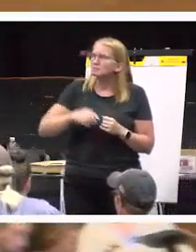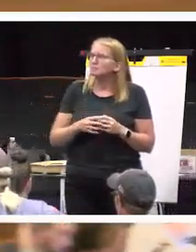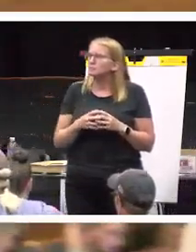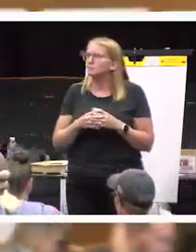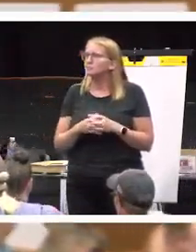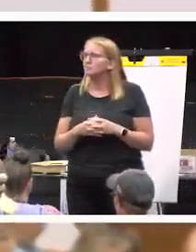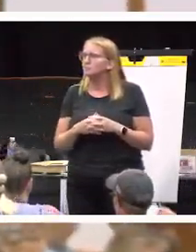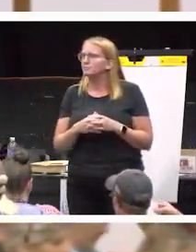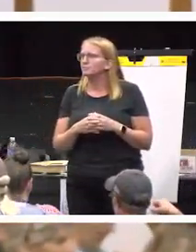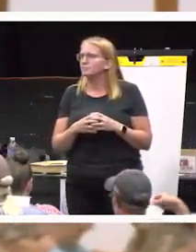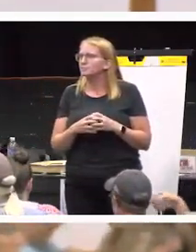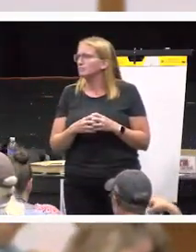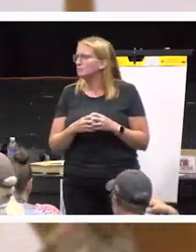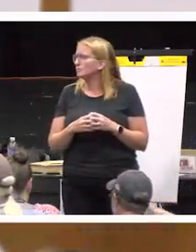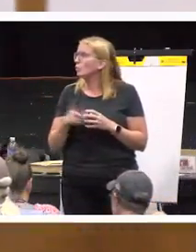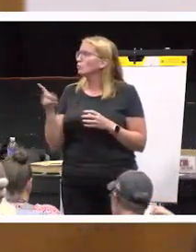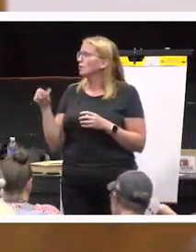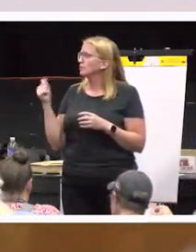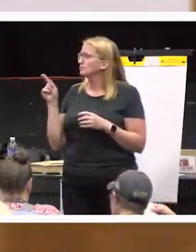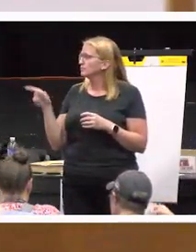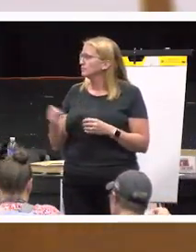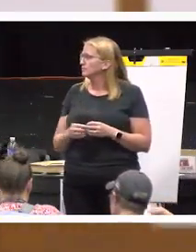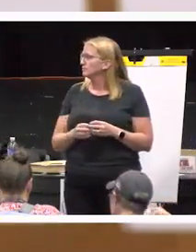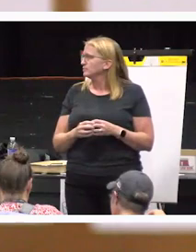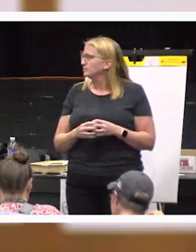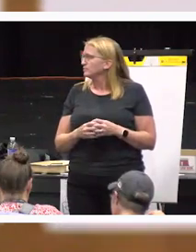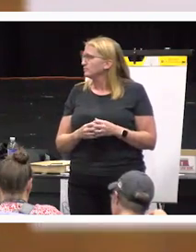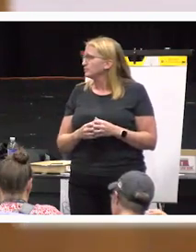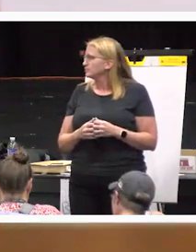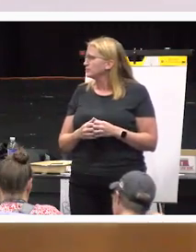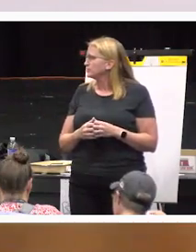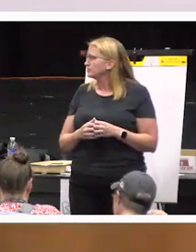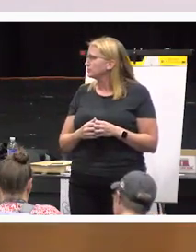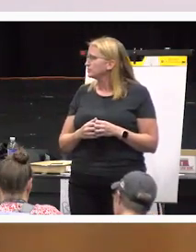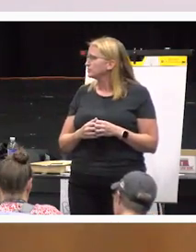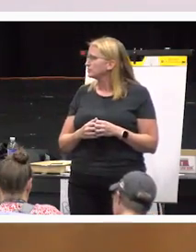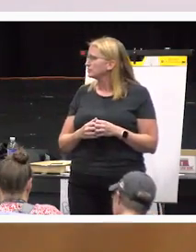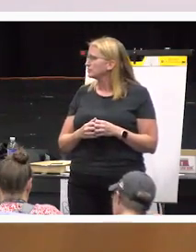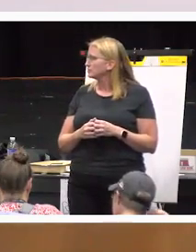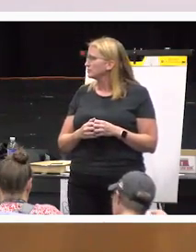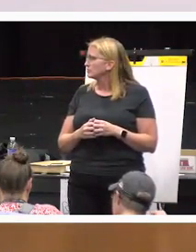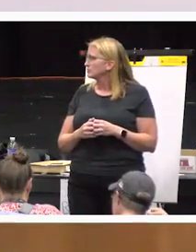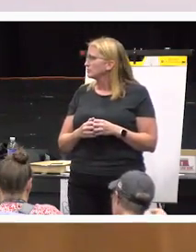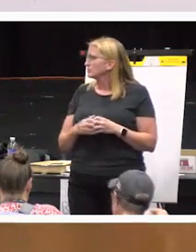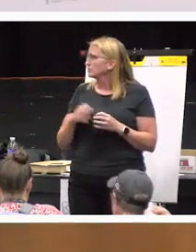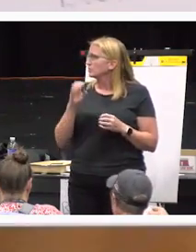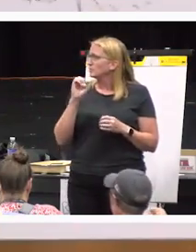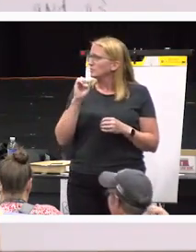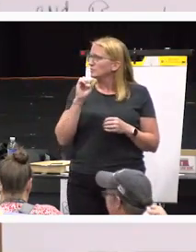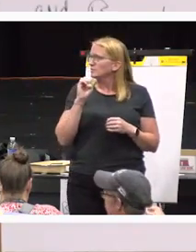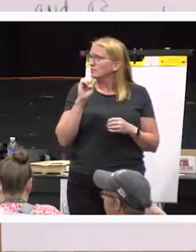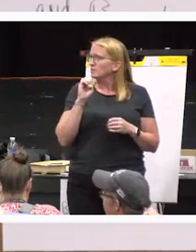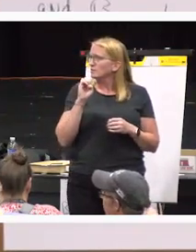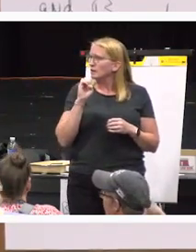Last Hi, I'm Aliyah